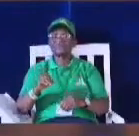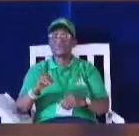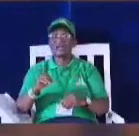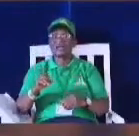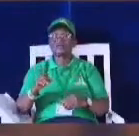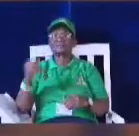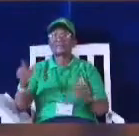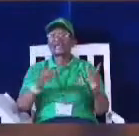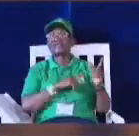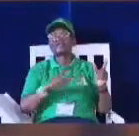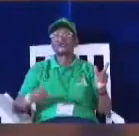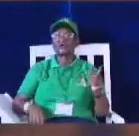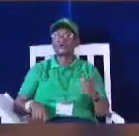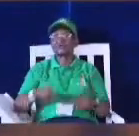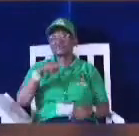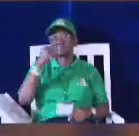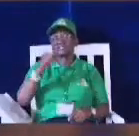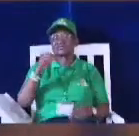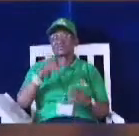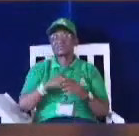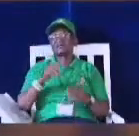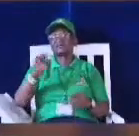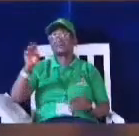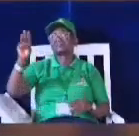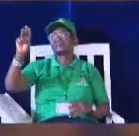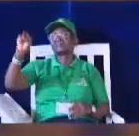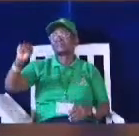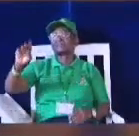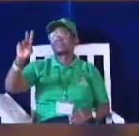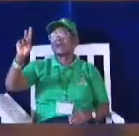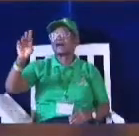God said in Mark chapter 16,